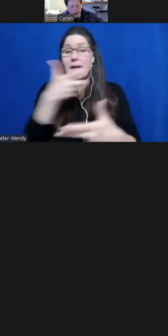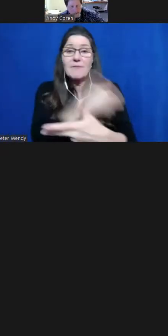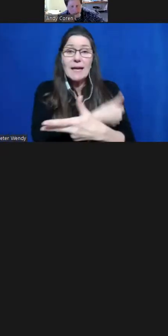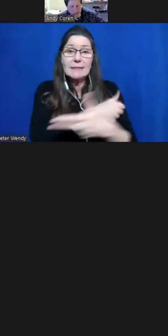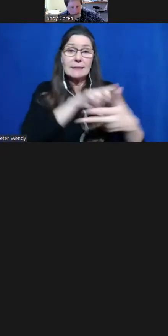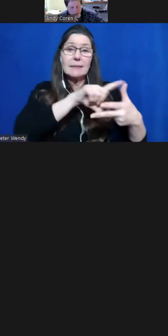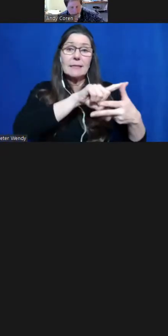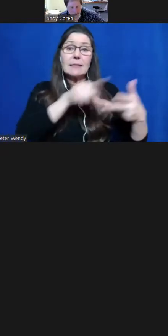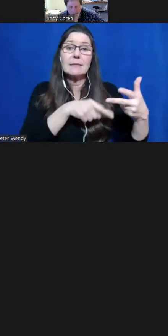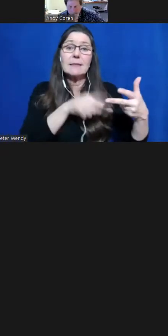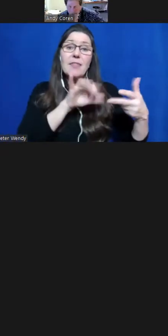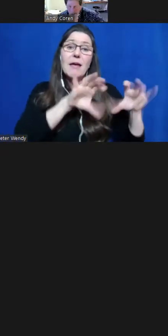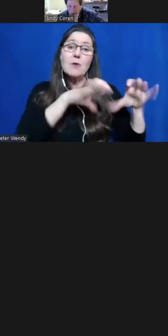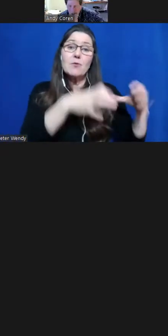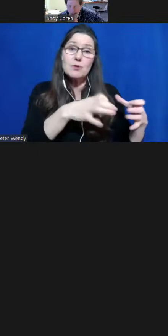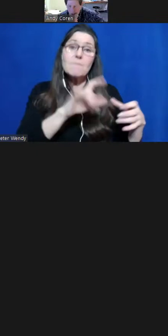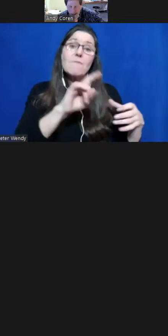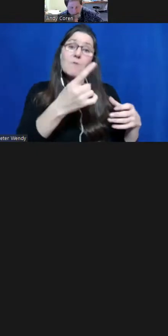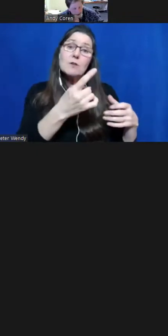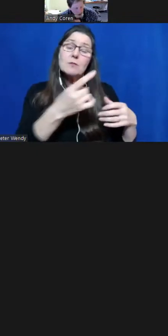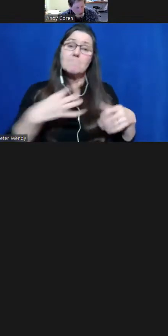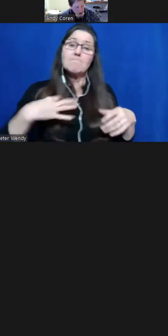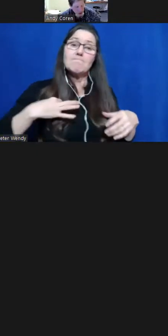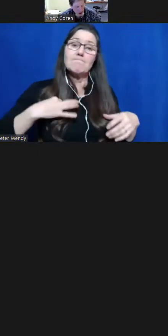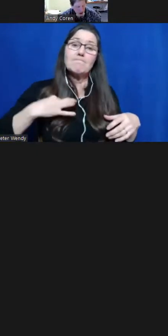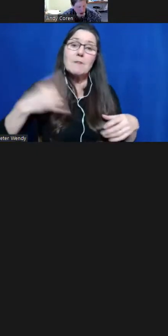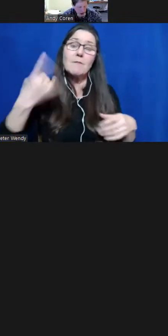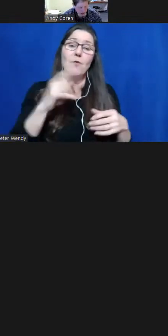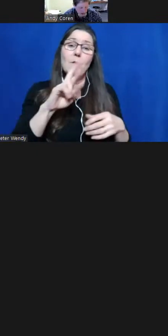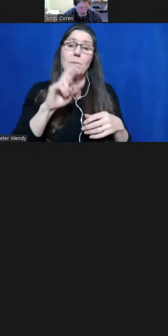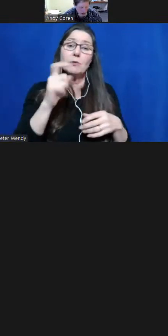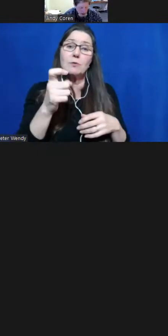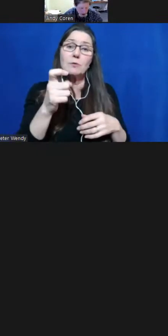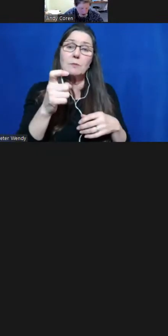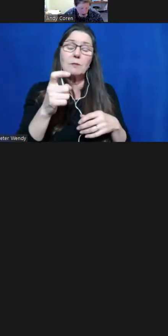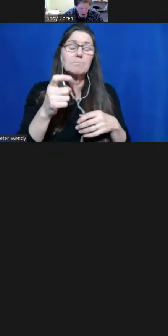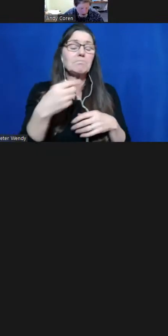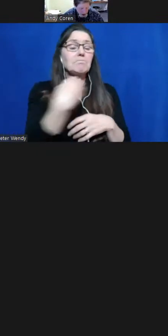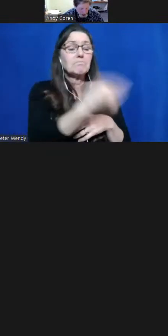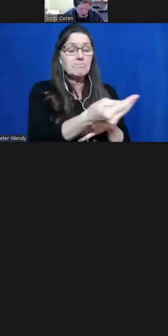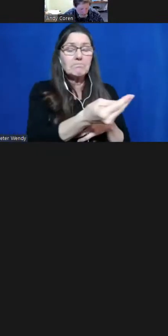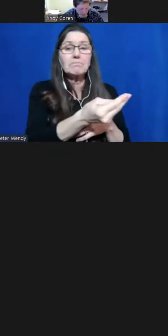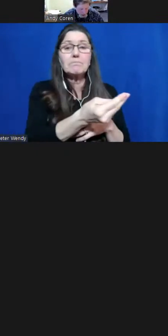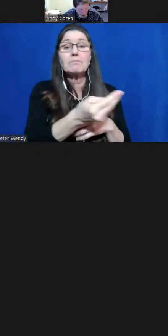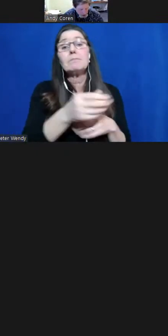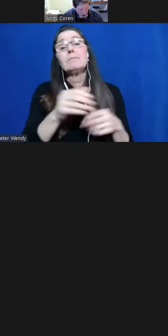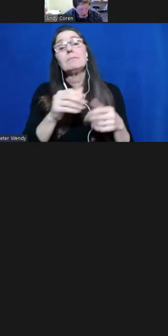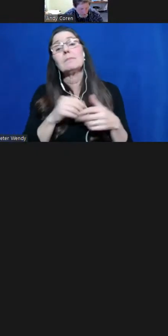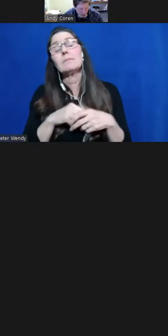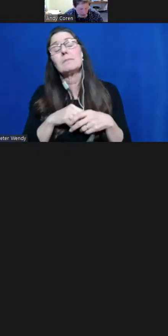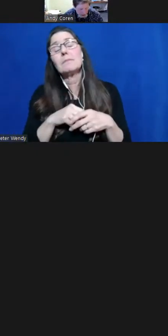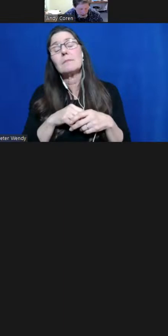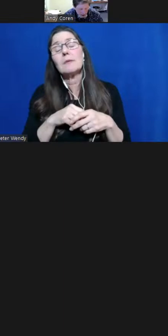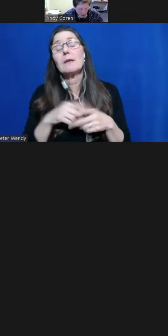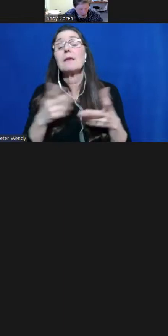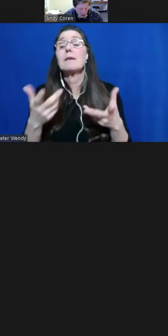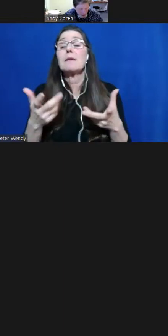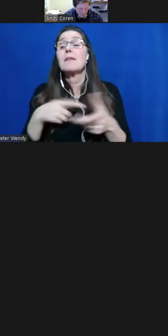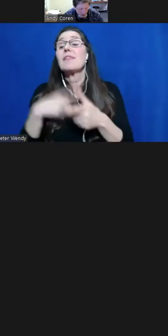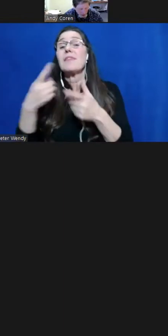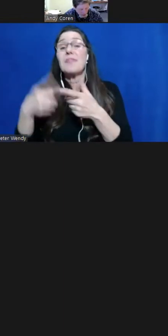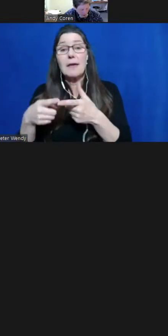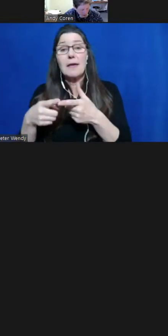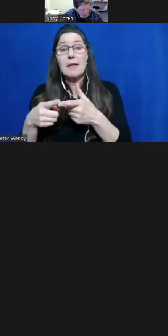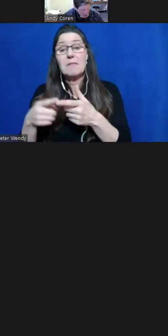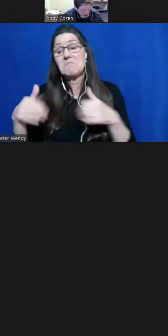that would get a prescription. And then those who are a little younger, but also unvaccinated or